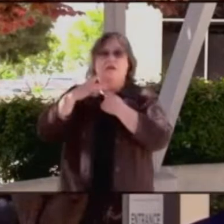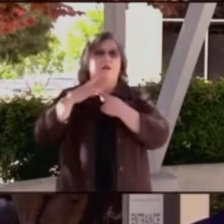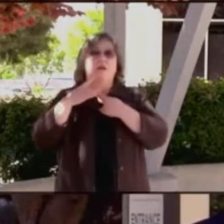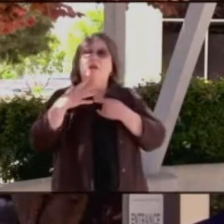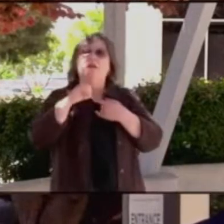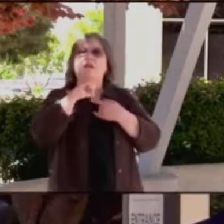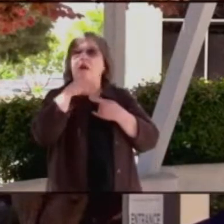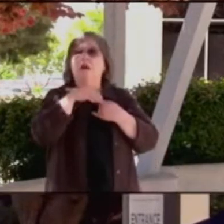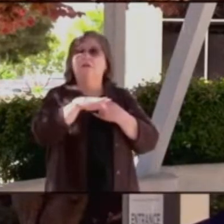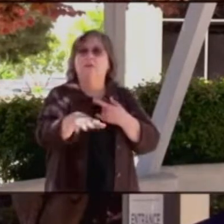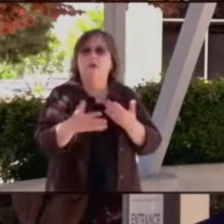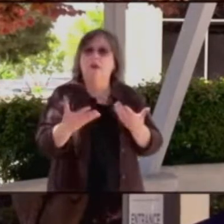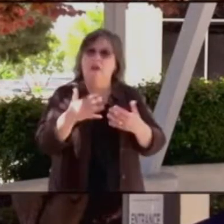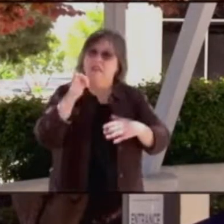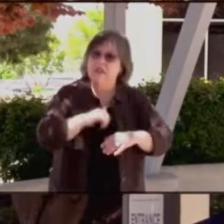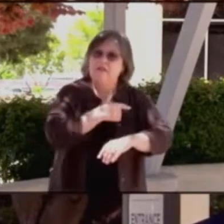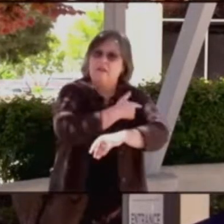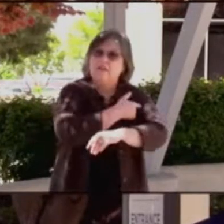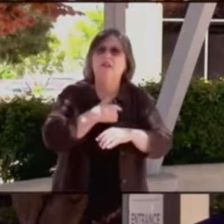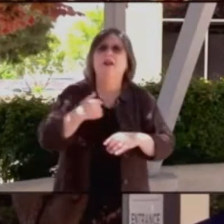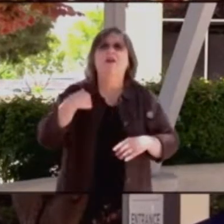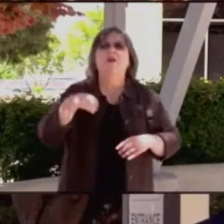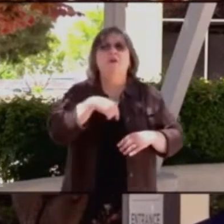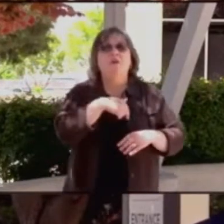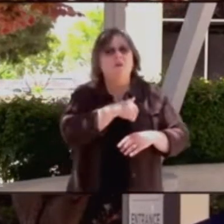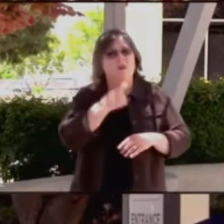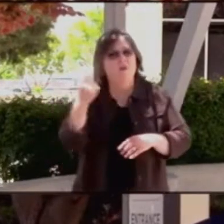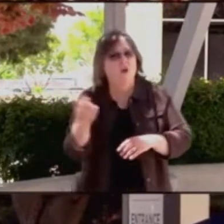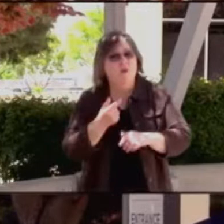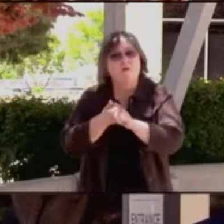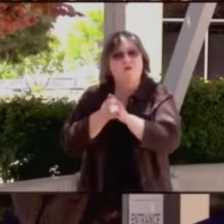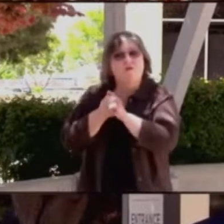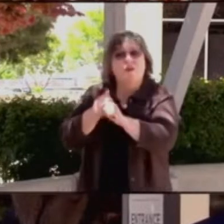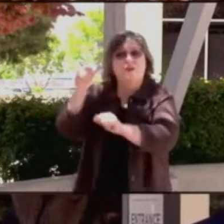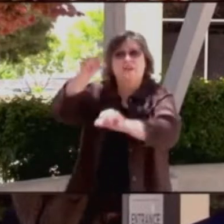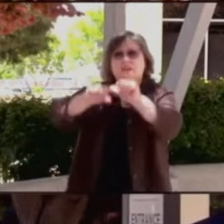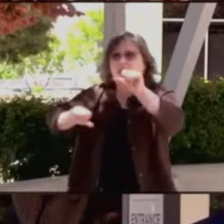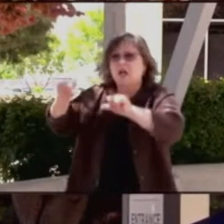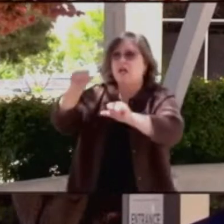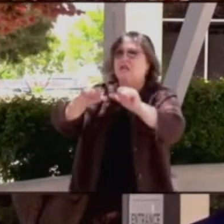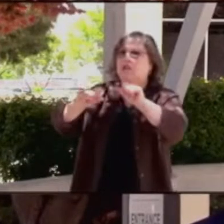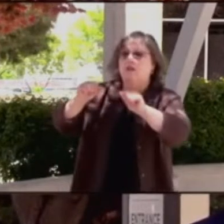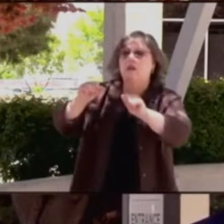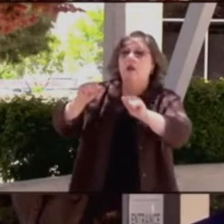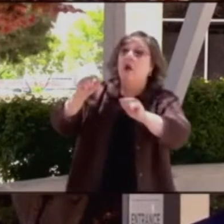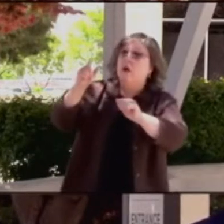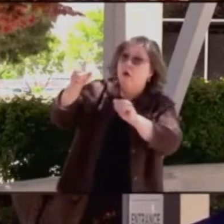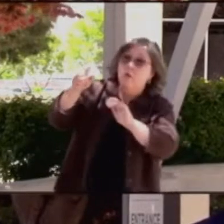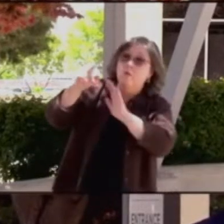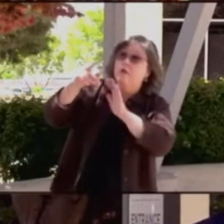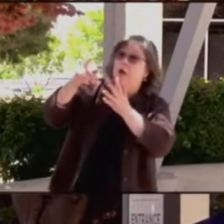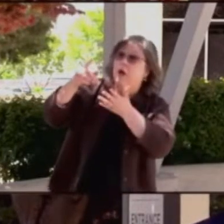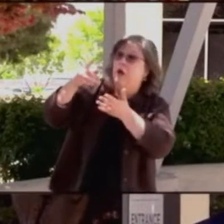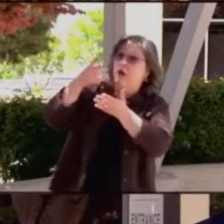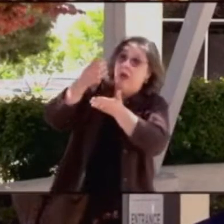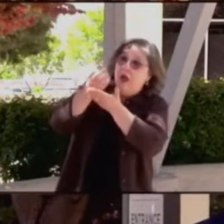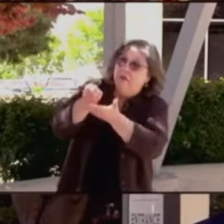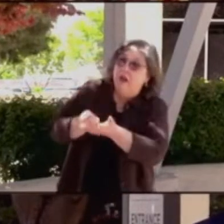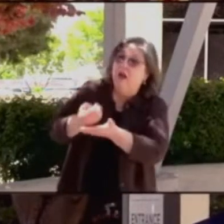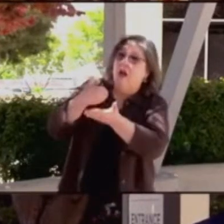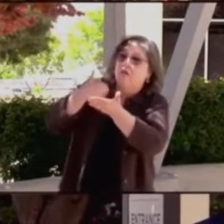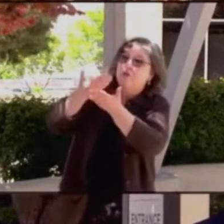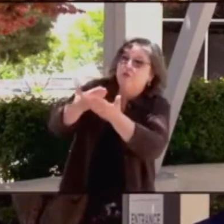policy decisions on evidence, and to change our policies when the evidence tells us that that's what we need to do.